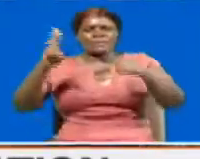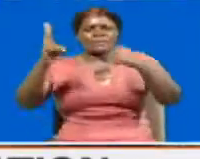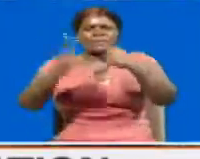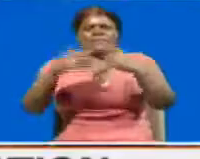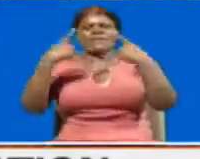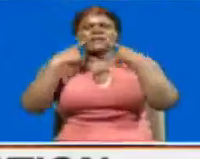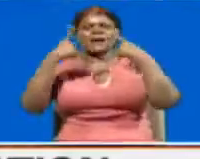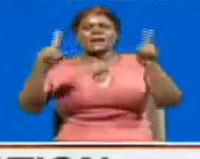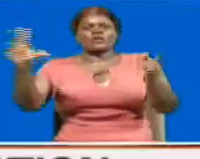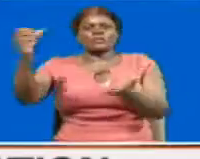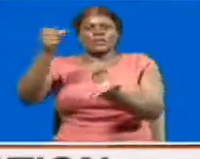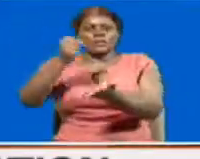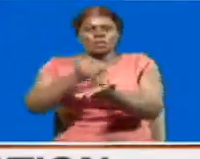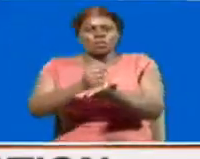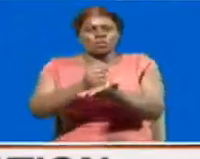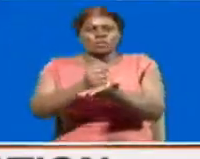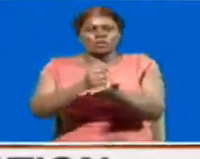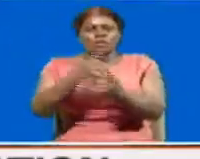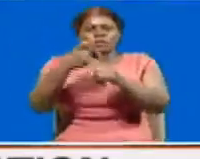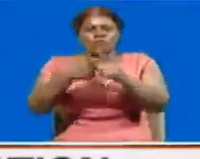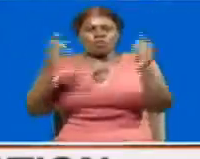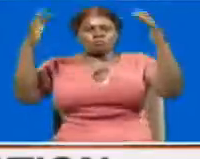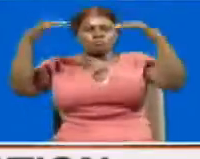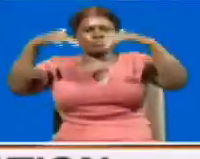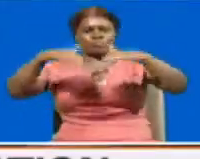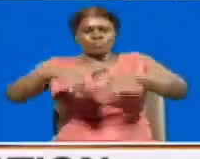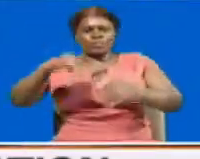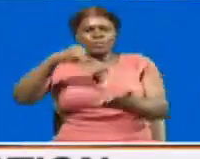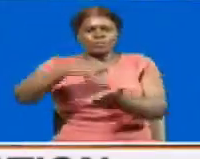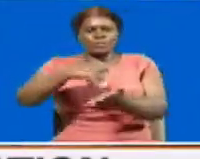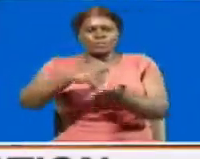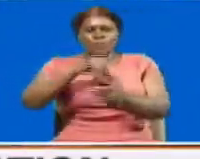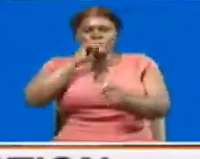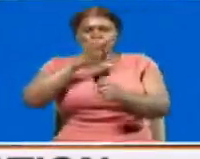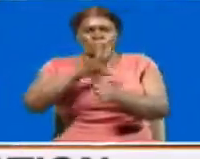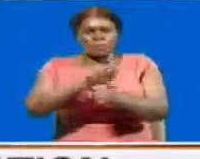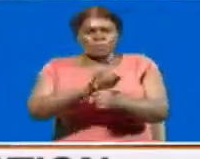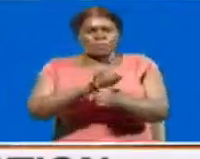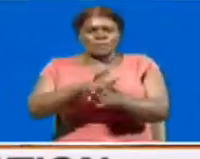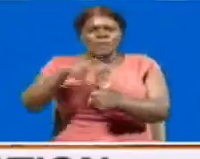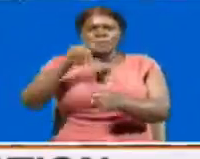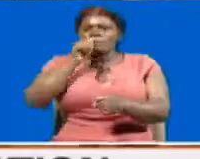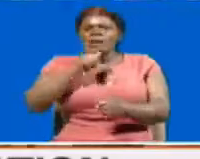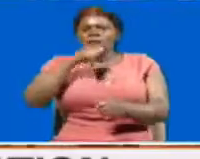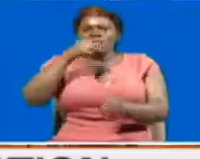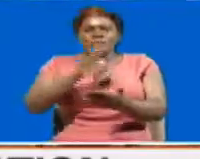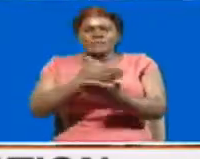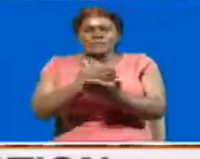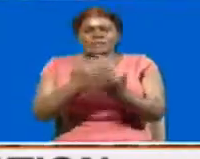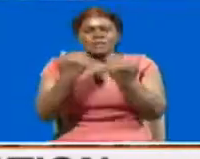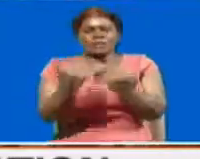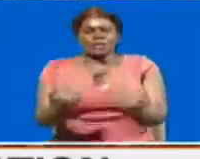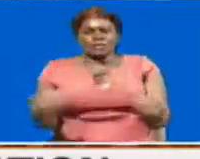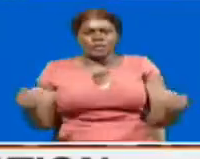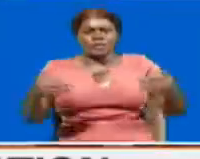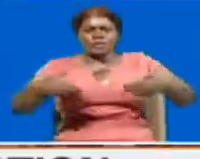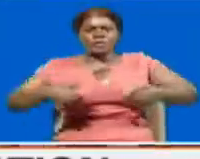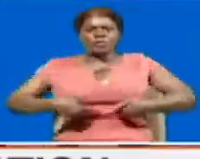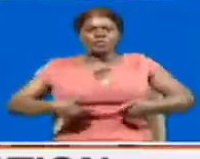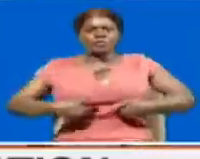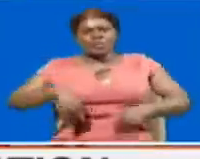were adopted unanimously from the summit that included commitments by the private sector, the children, the